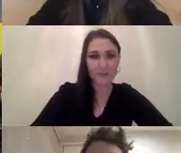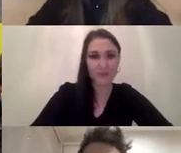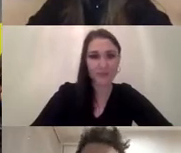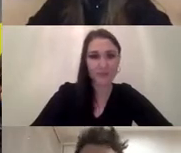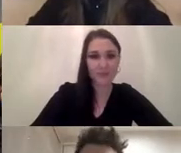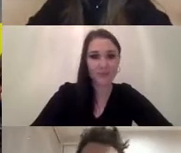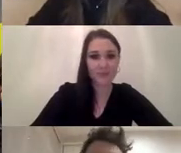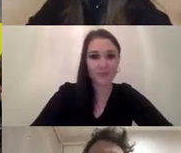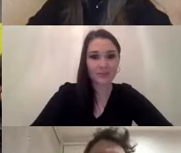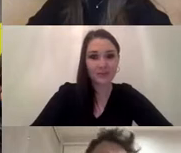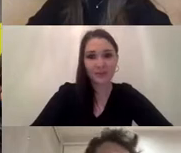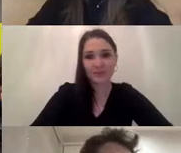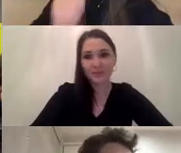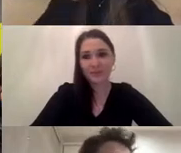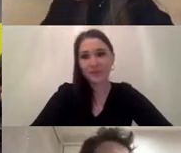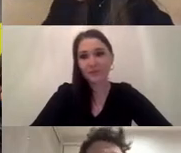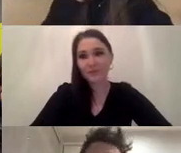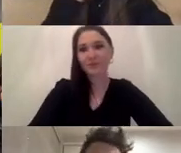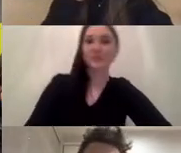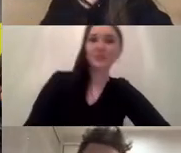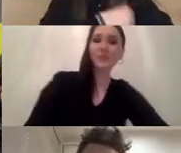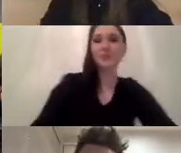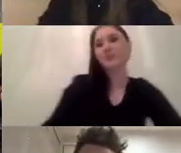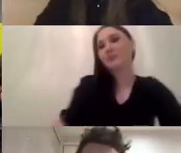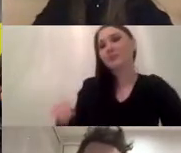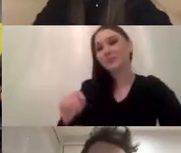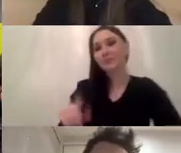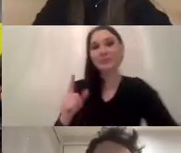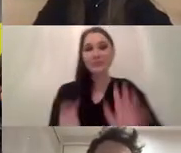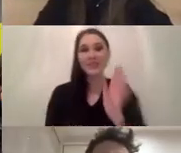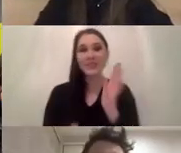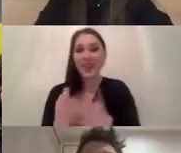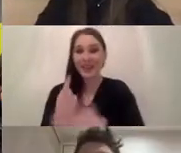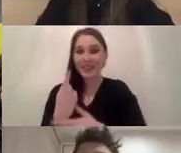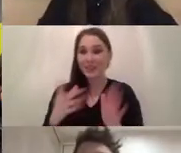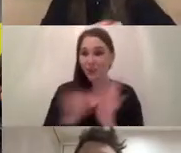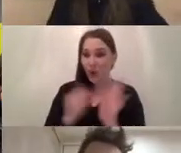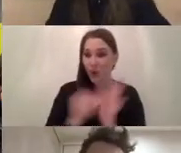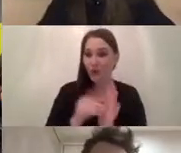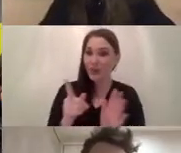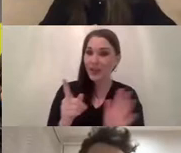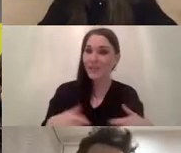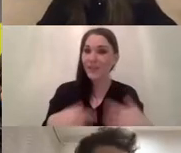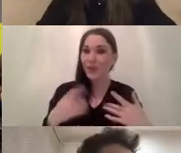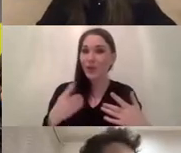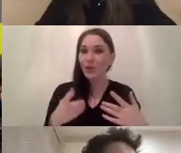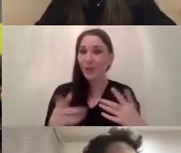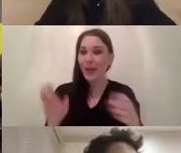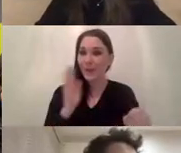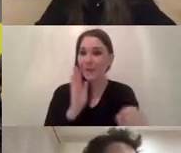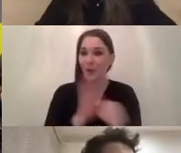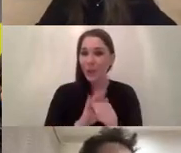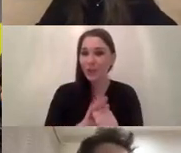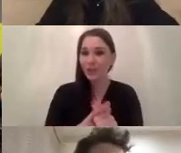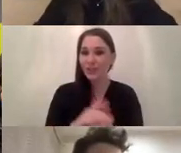Design Trends 2021. This event is recorded, and if you are viewing, you'll be muted upon entry. There will